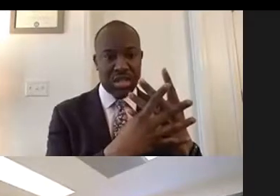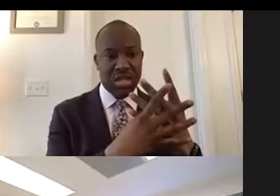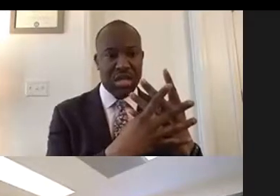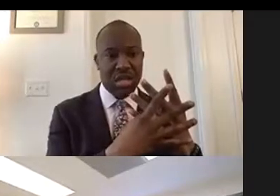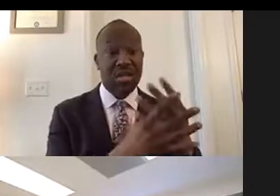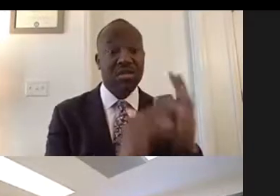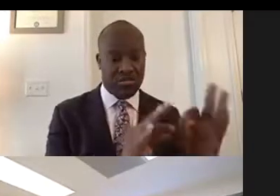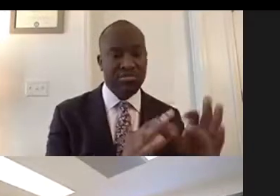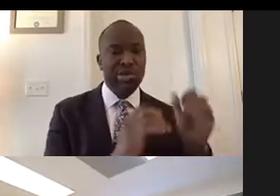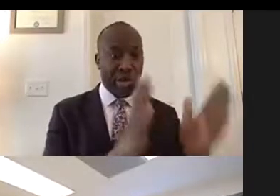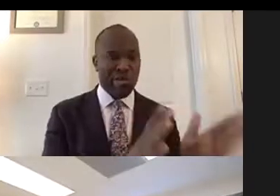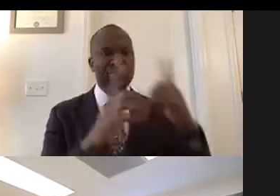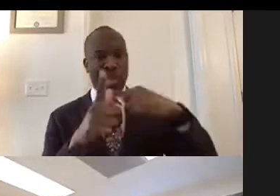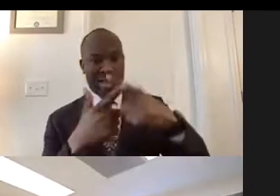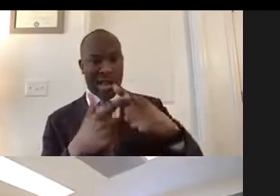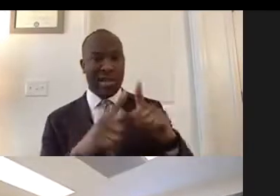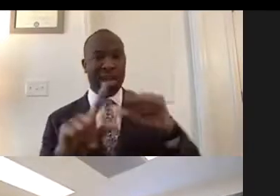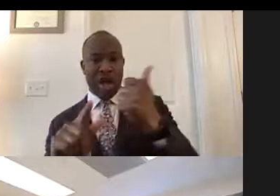and Department of Corrections.